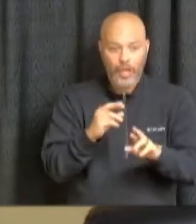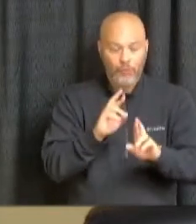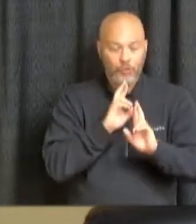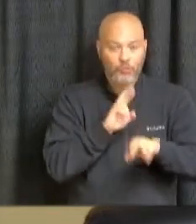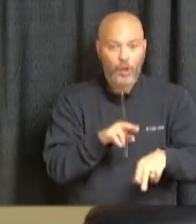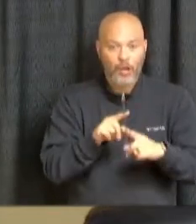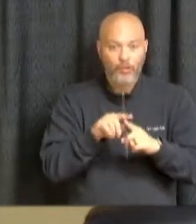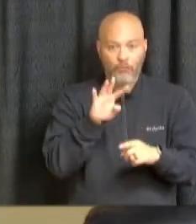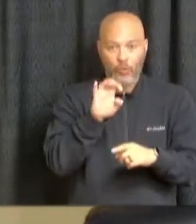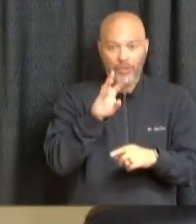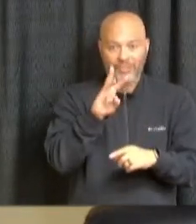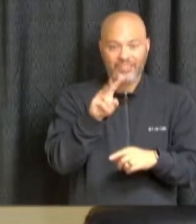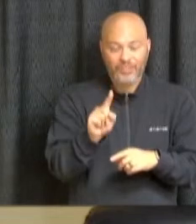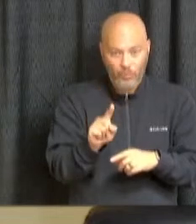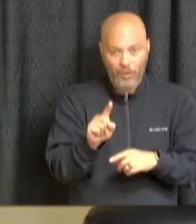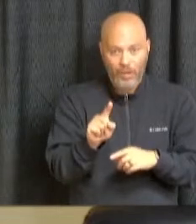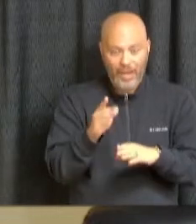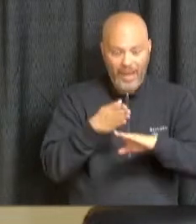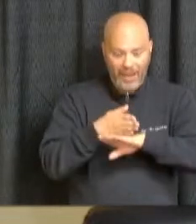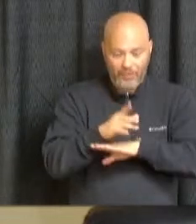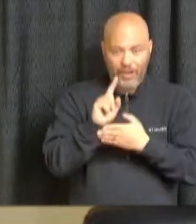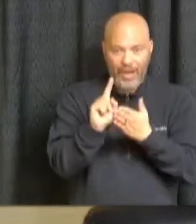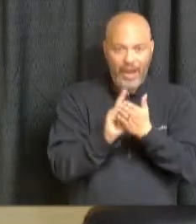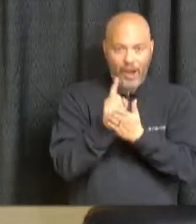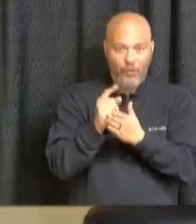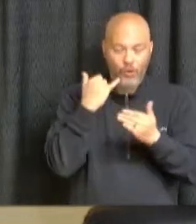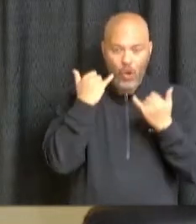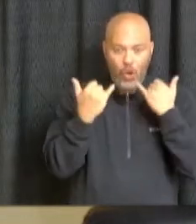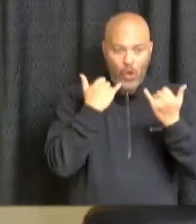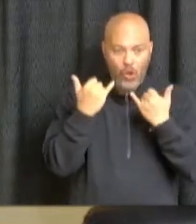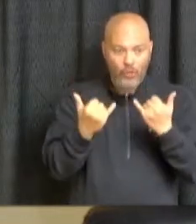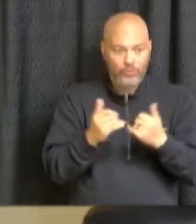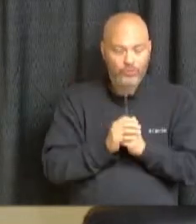to 461 after hours calls.